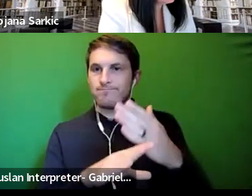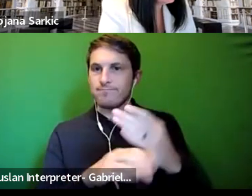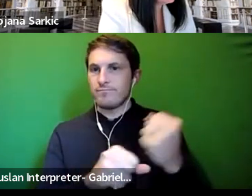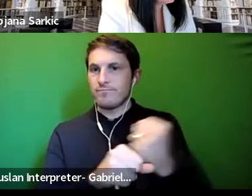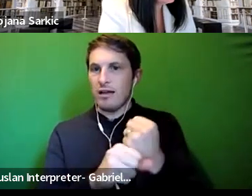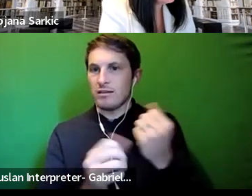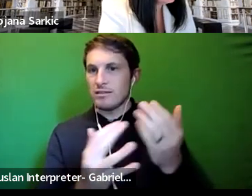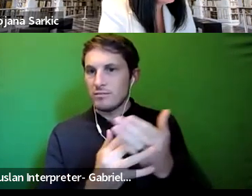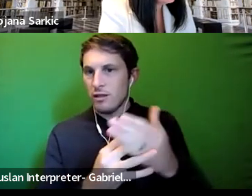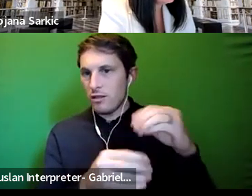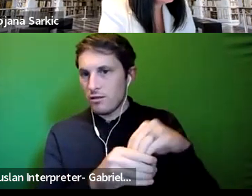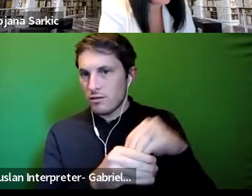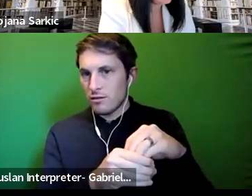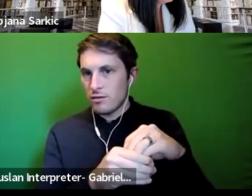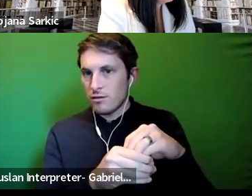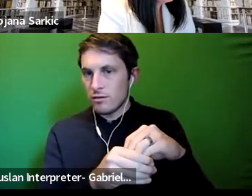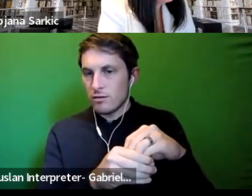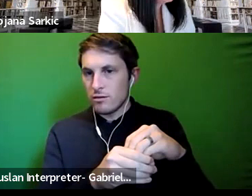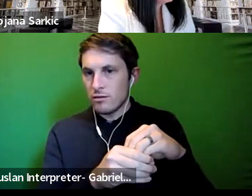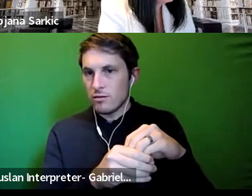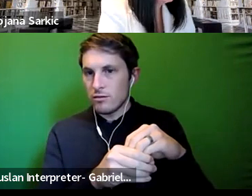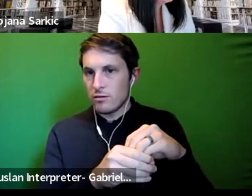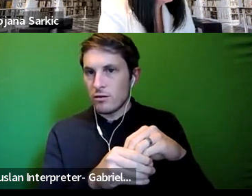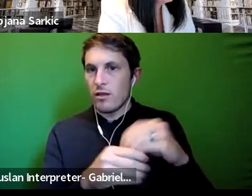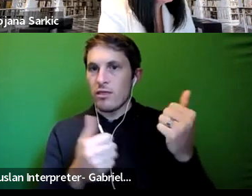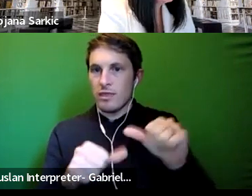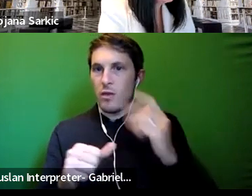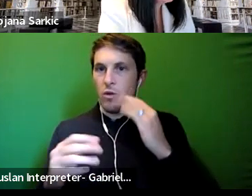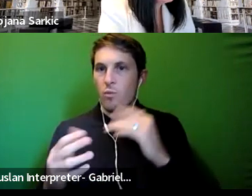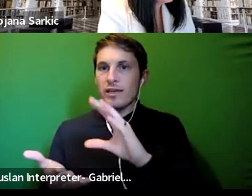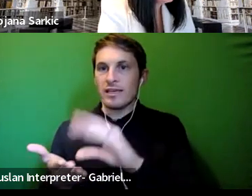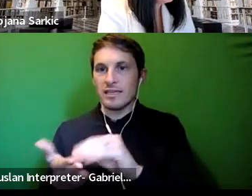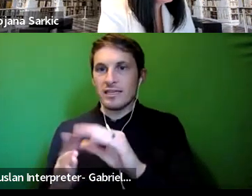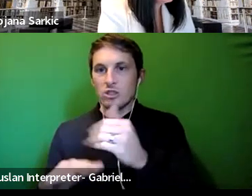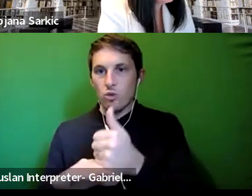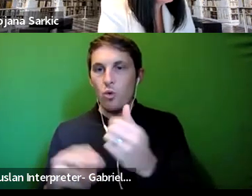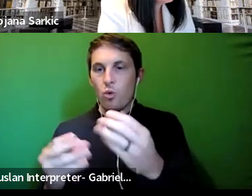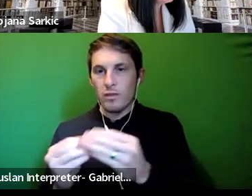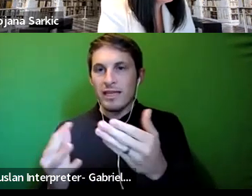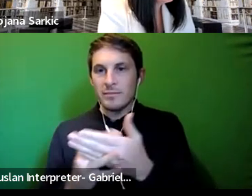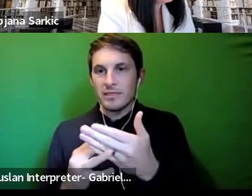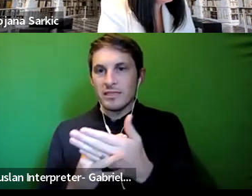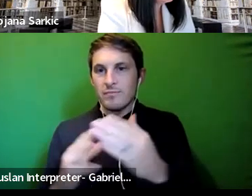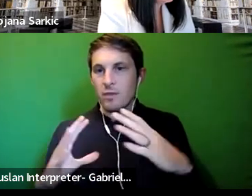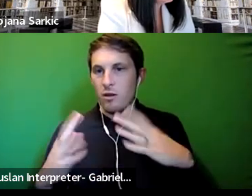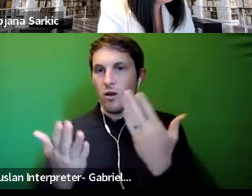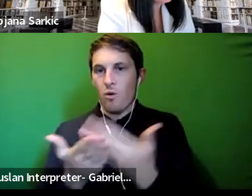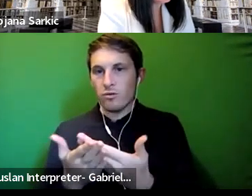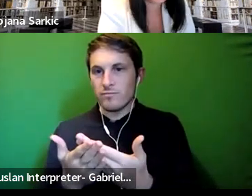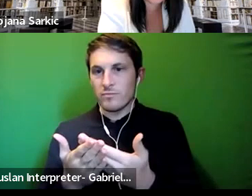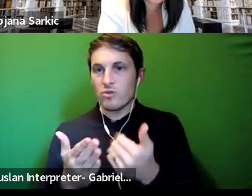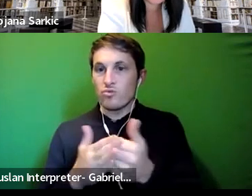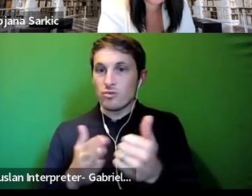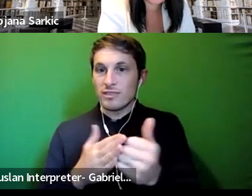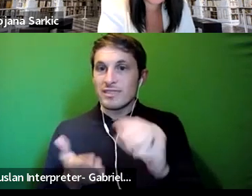tools that have accessibility, and when we install them with the accessibility features turned on. More often than not, they